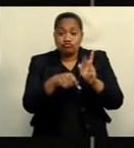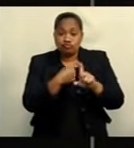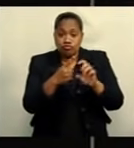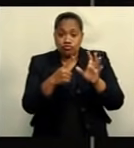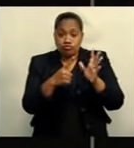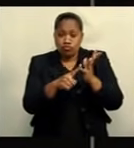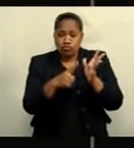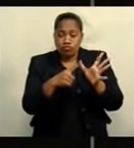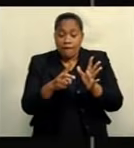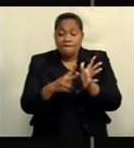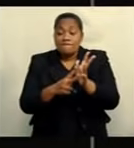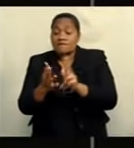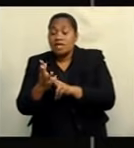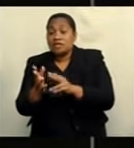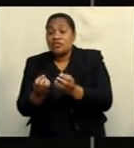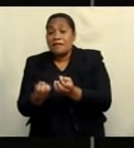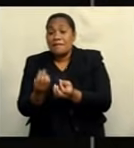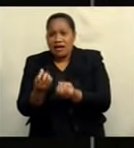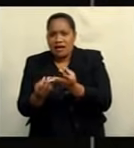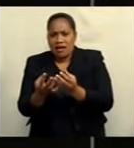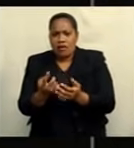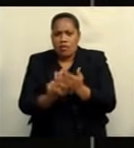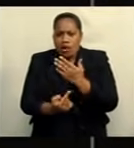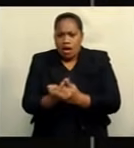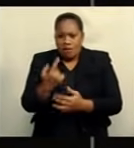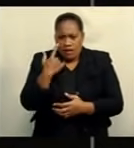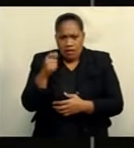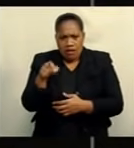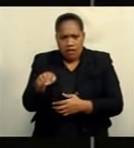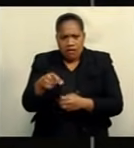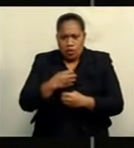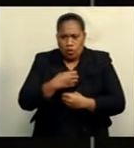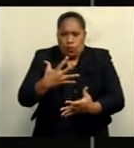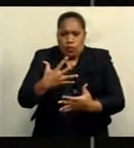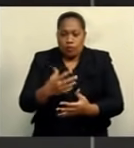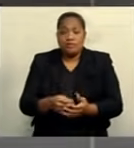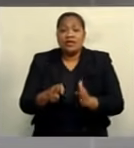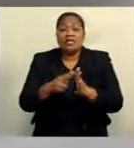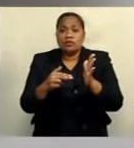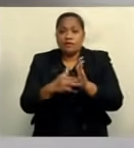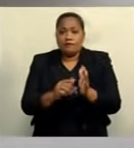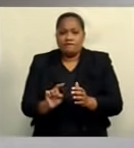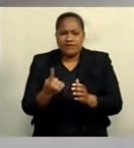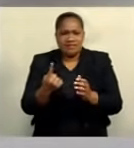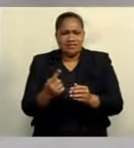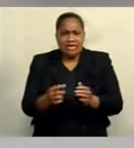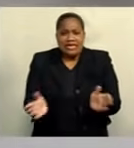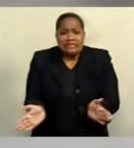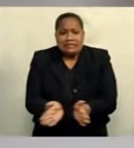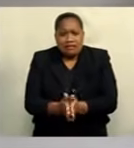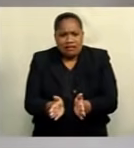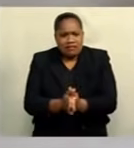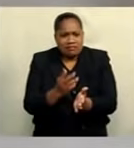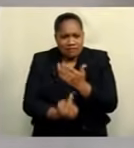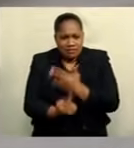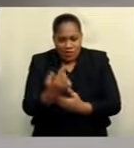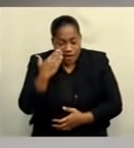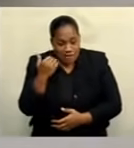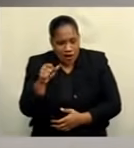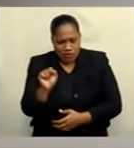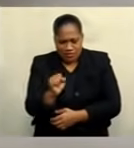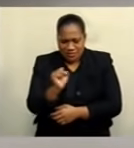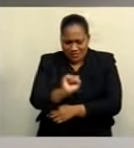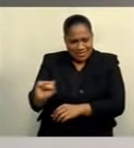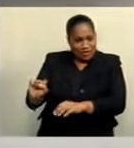surprise this morning, finding what's believed to be a New Zealand fur seal on their shores. These mammals are uncommon in Fiji waters,